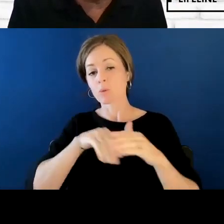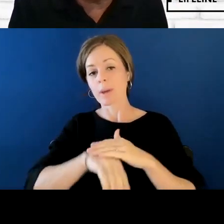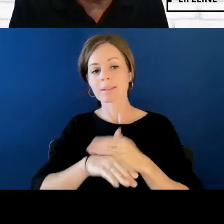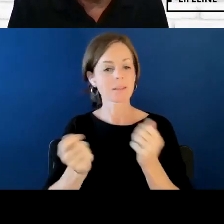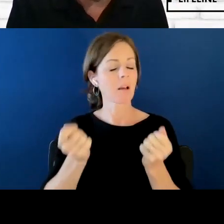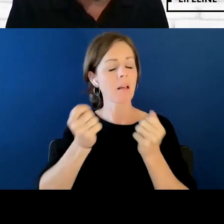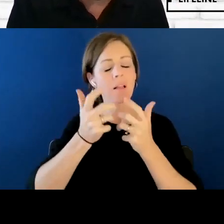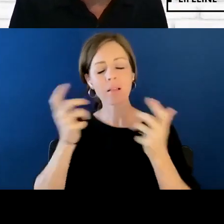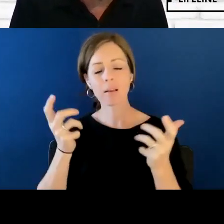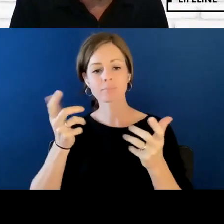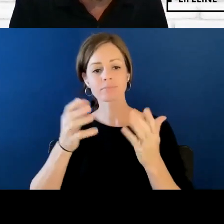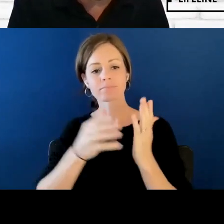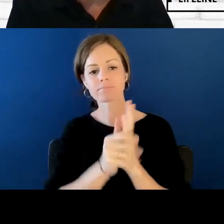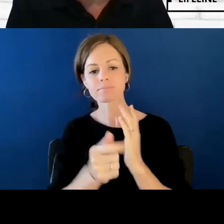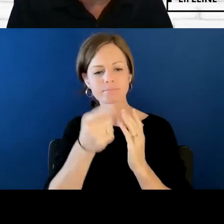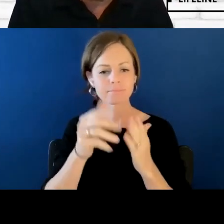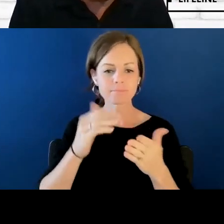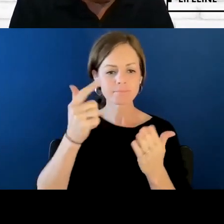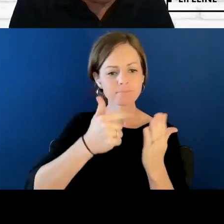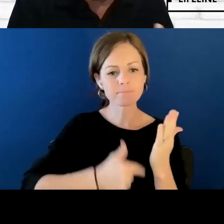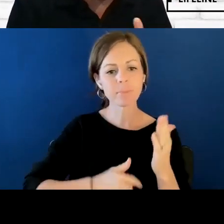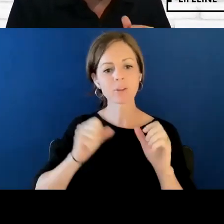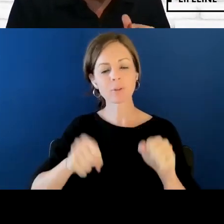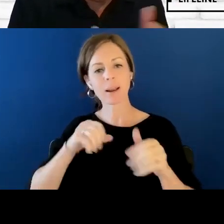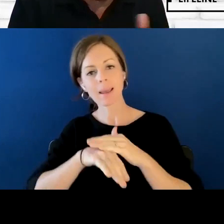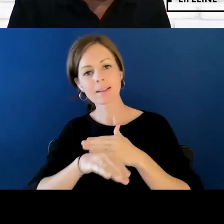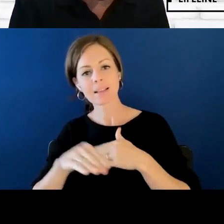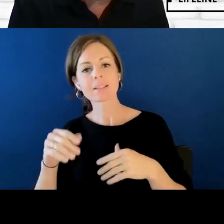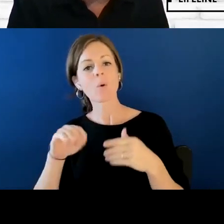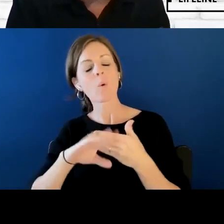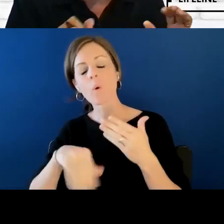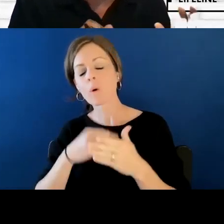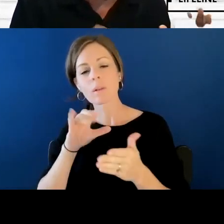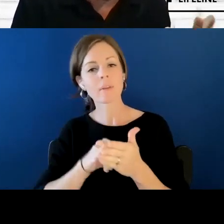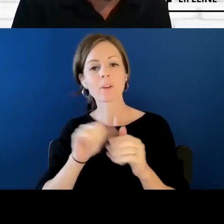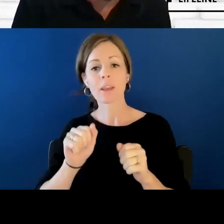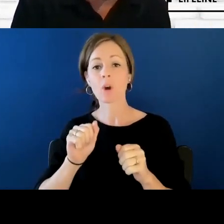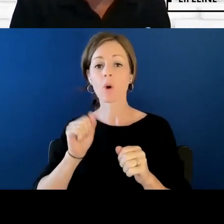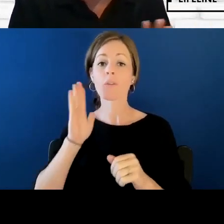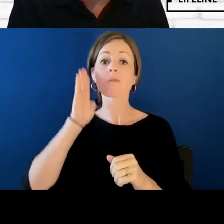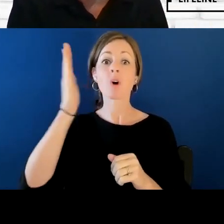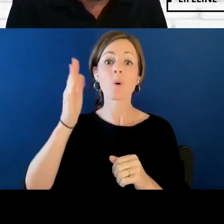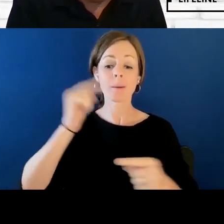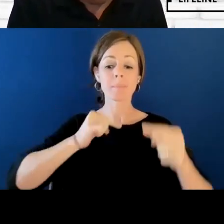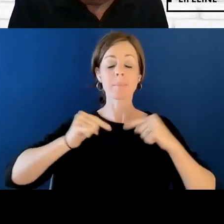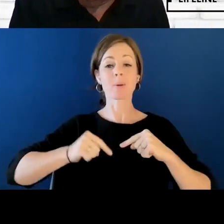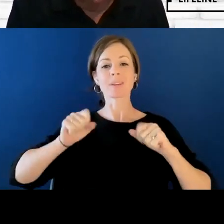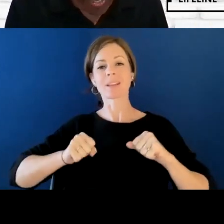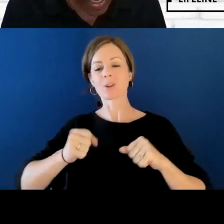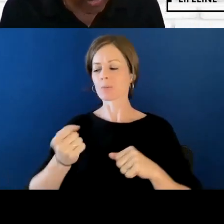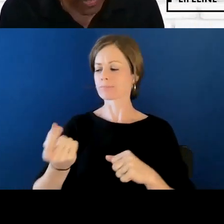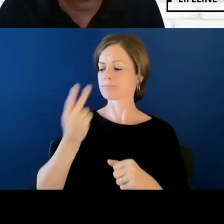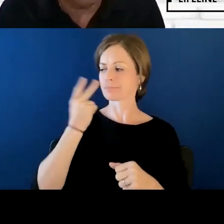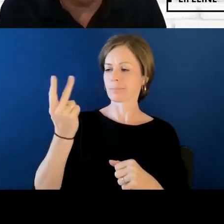of material. And you'll also be able to go forward and backwards. You can actually go and look at what